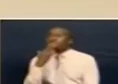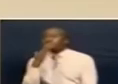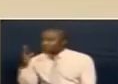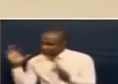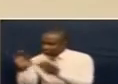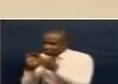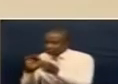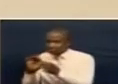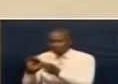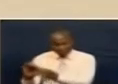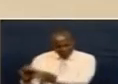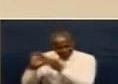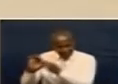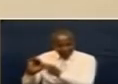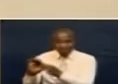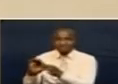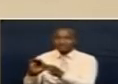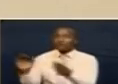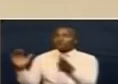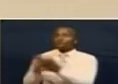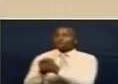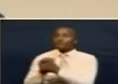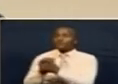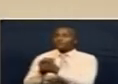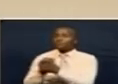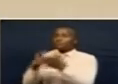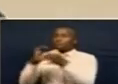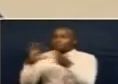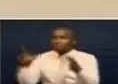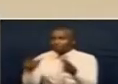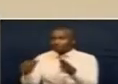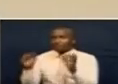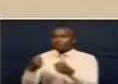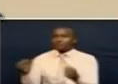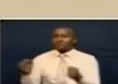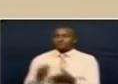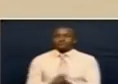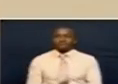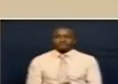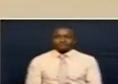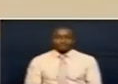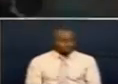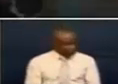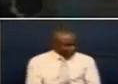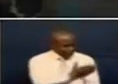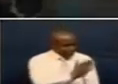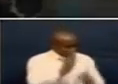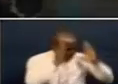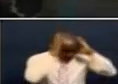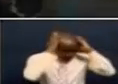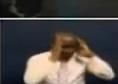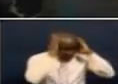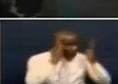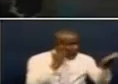is so tight in that Jubilee cannot break in that wall. Ababu, and on being a